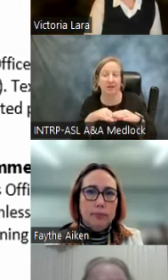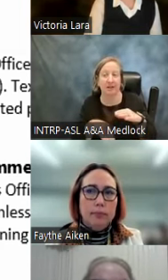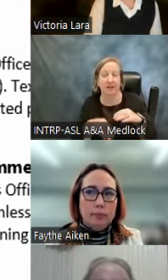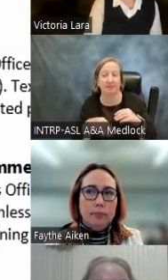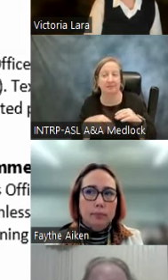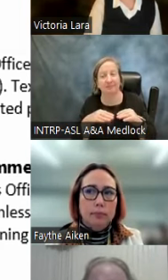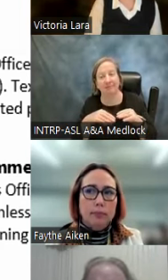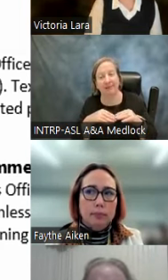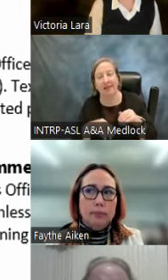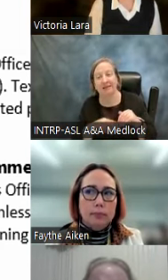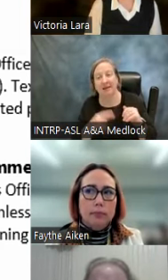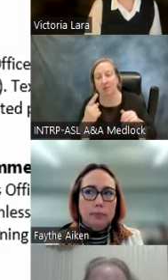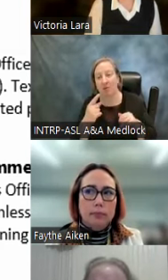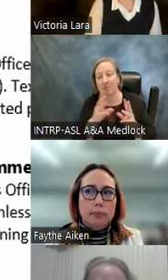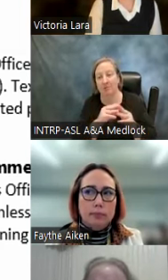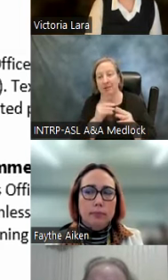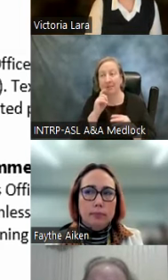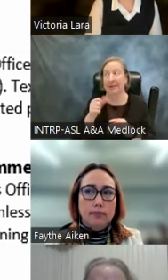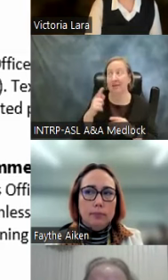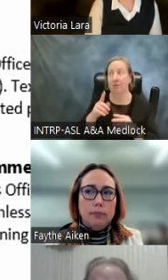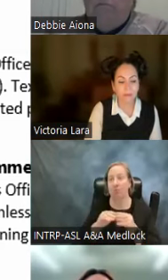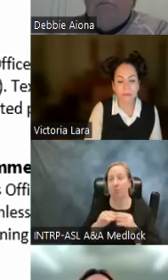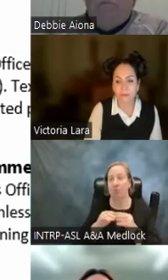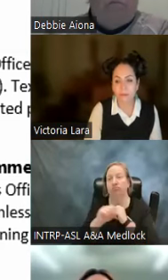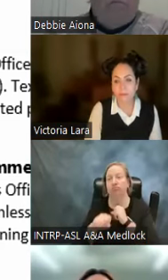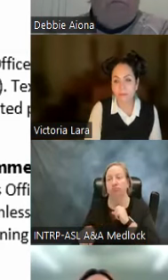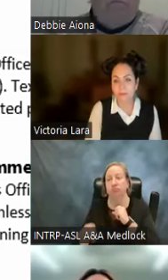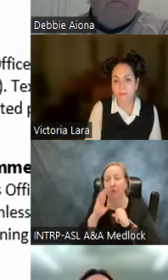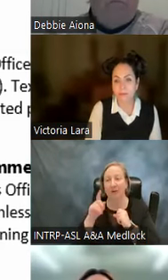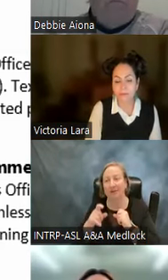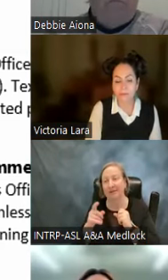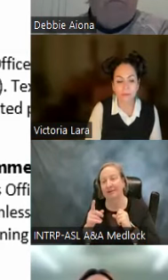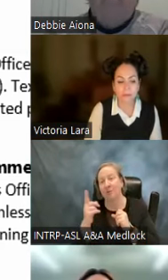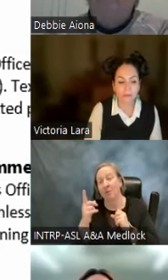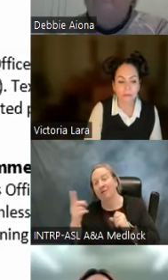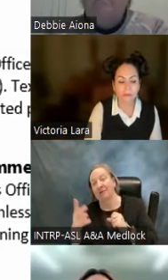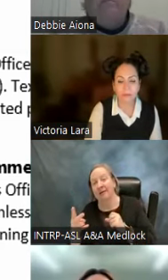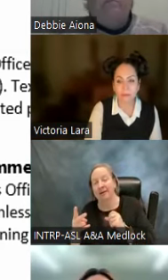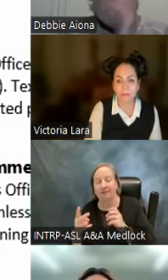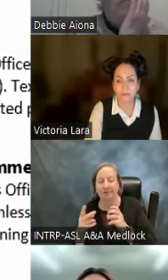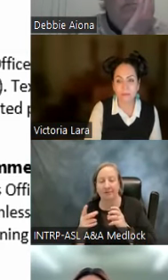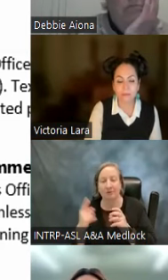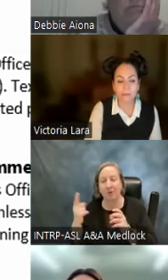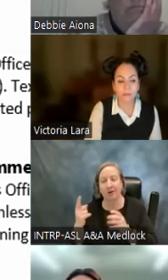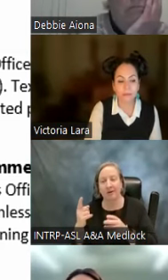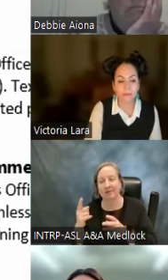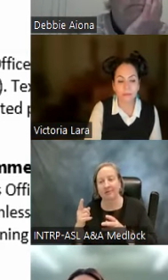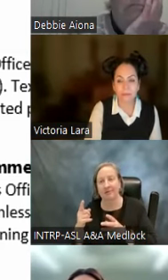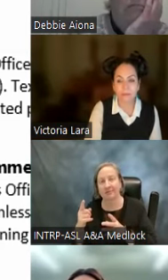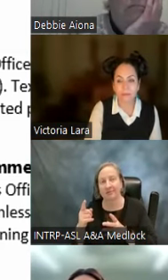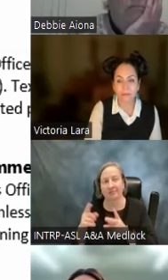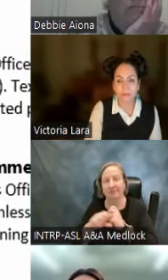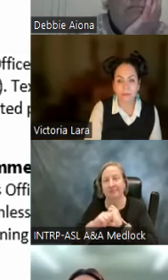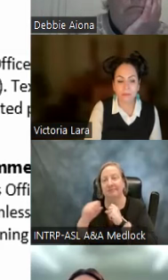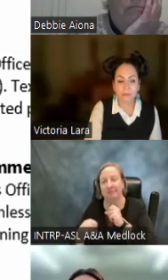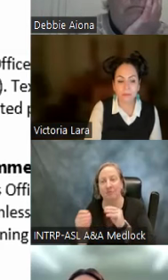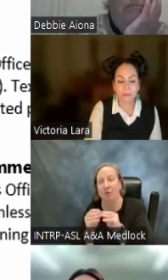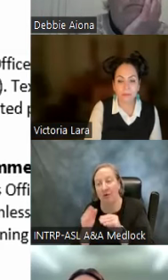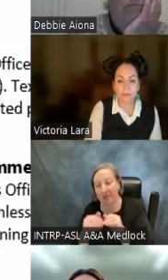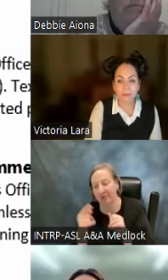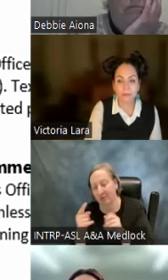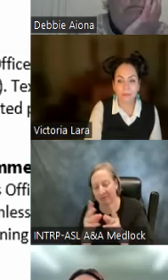meeting, because the other document is much longer and will need 1 plus a portion of the first of those 2 meetings. So just